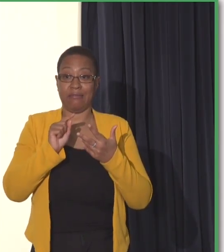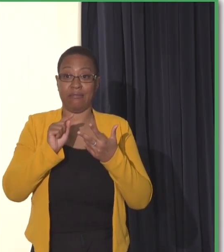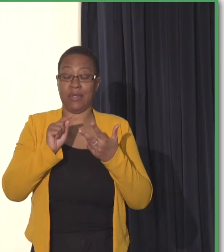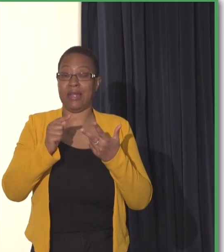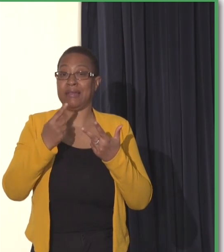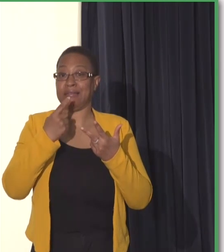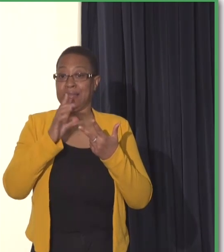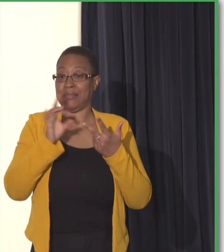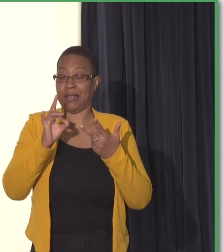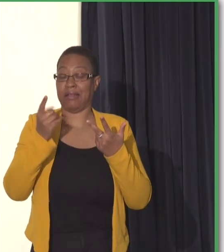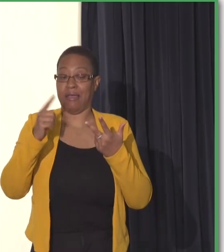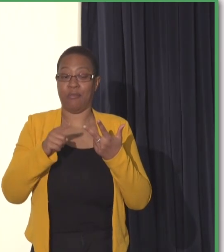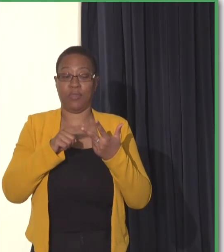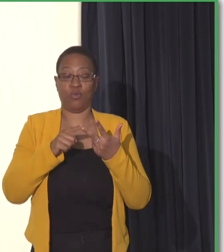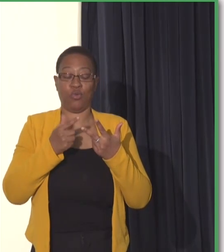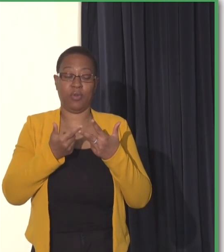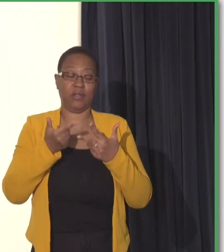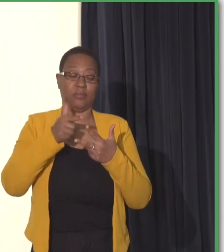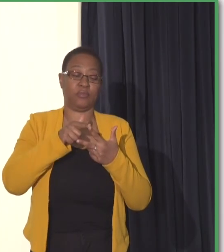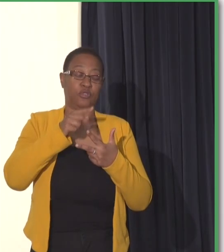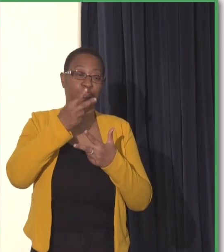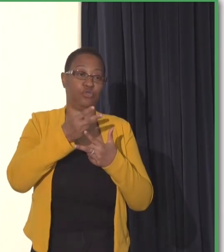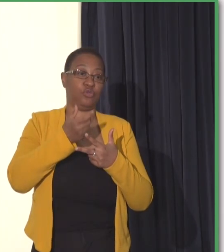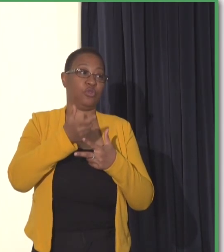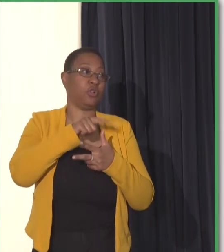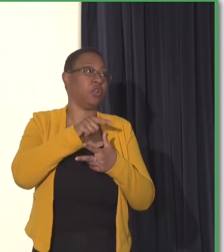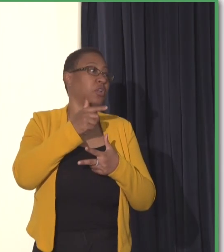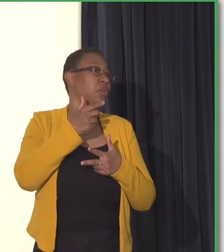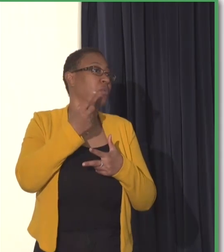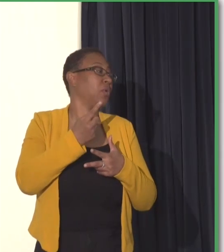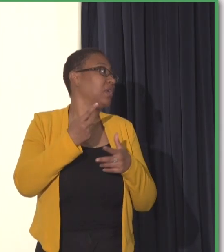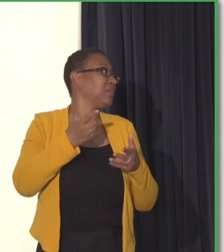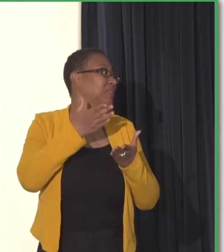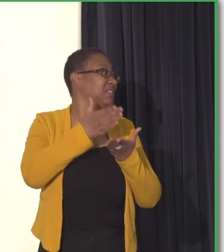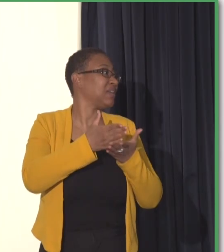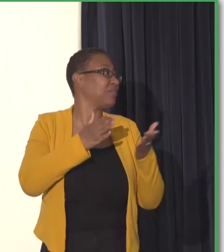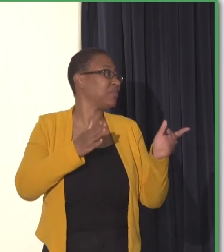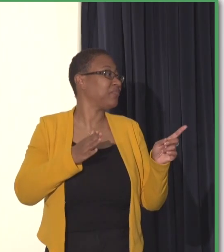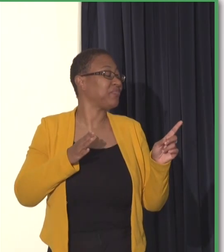So Category 3. Let me stop you there. So